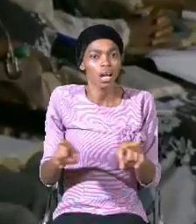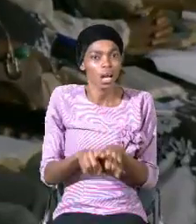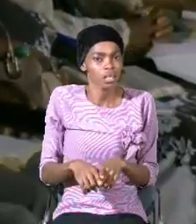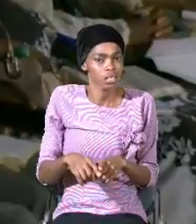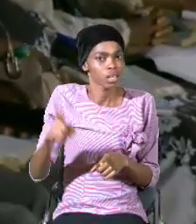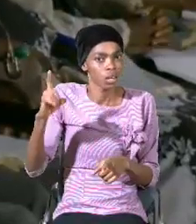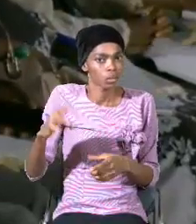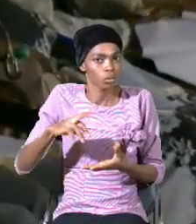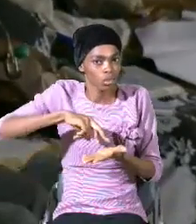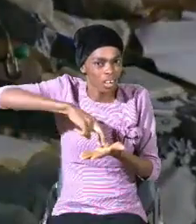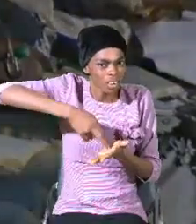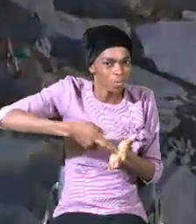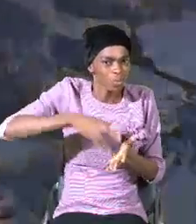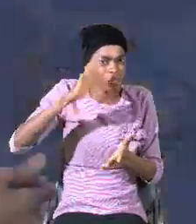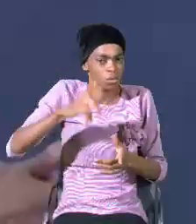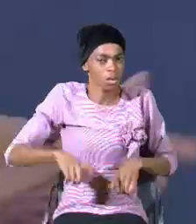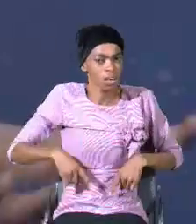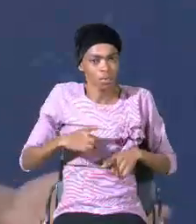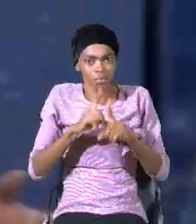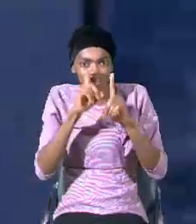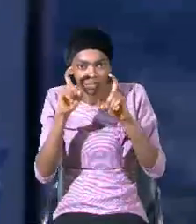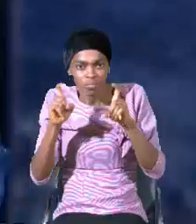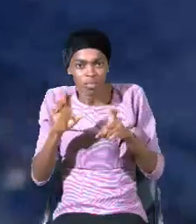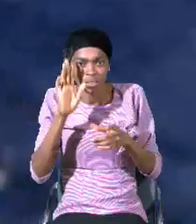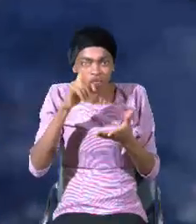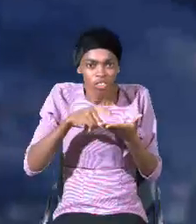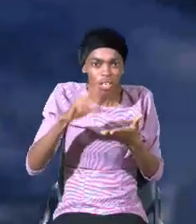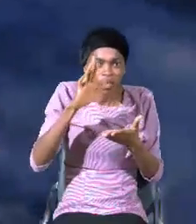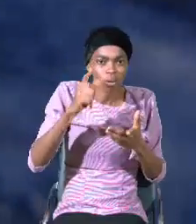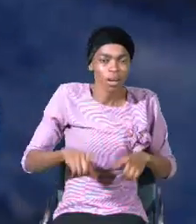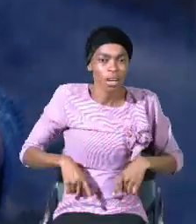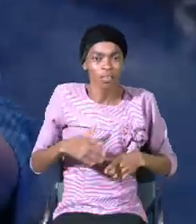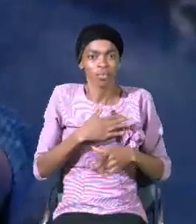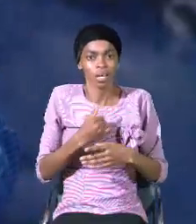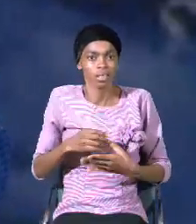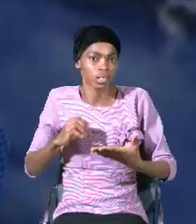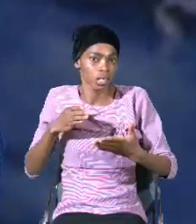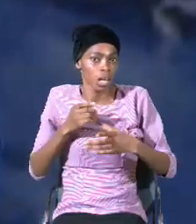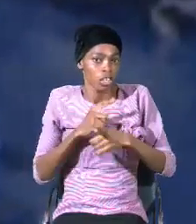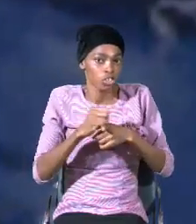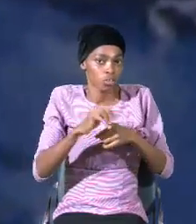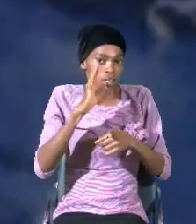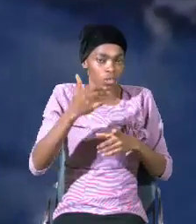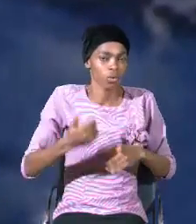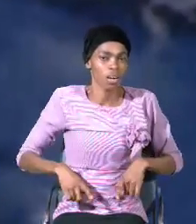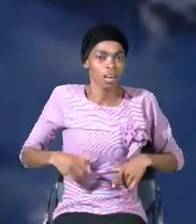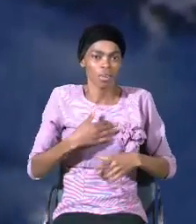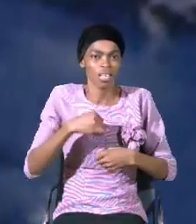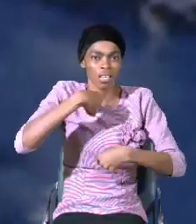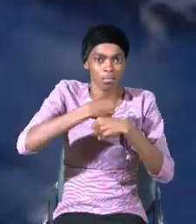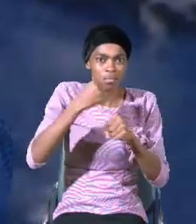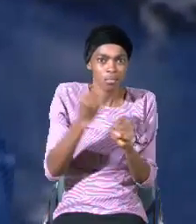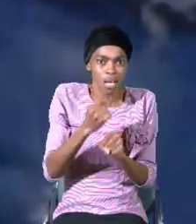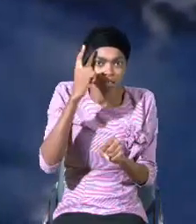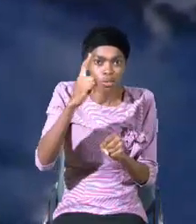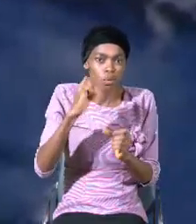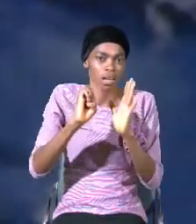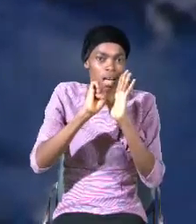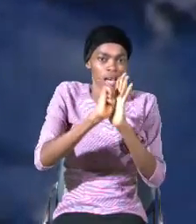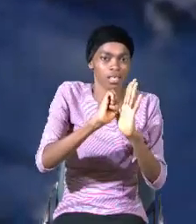life, as he monitors your life, as he mentors your life, and as he makes you the object of praise